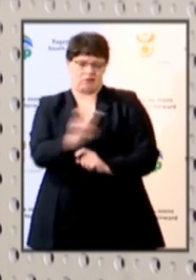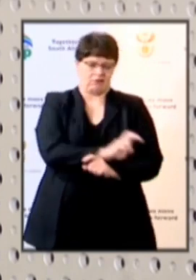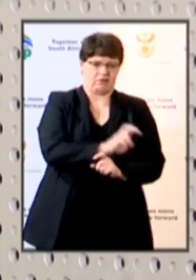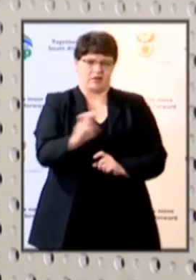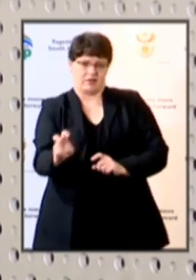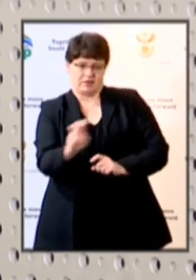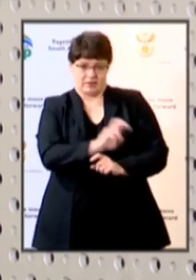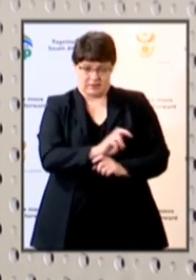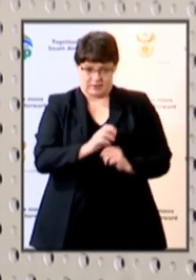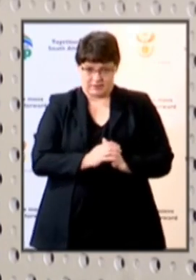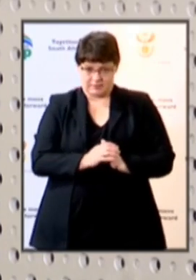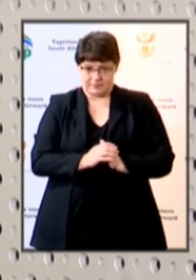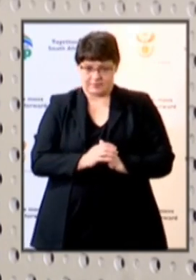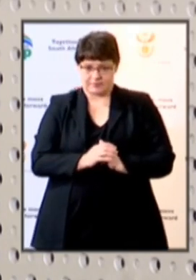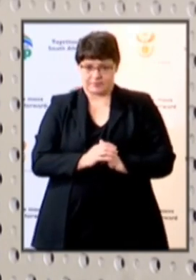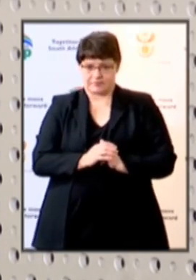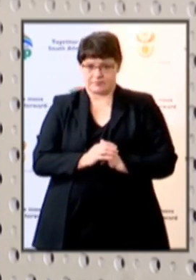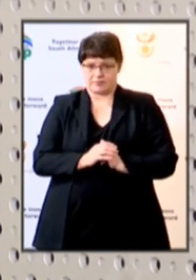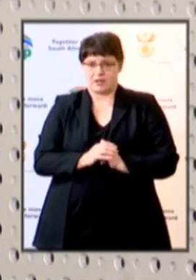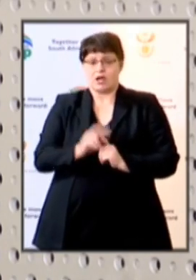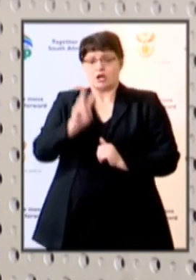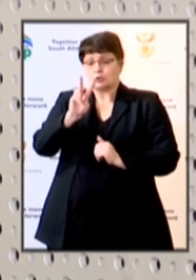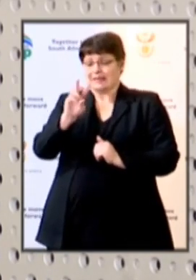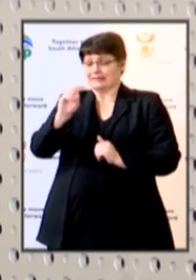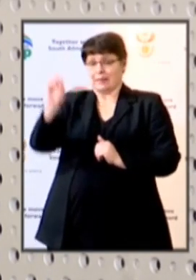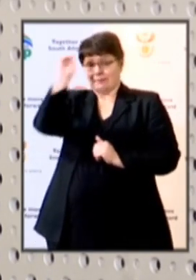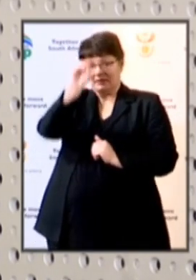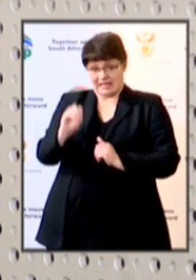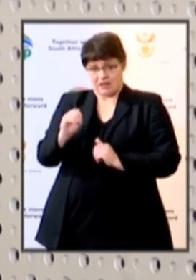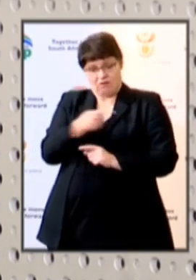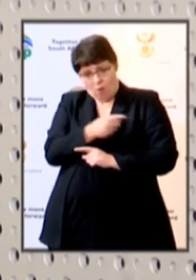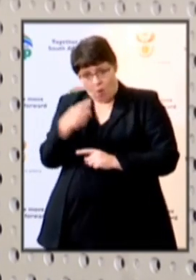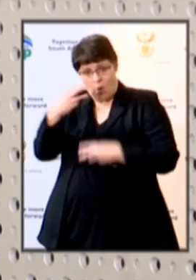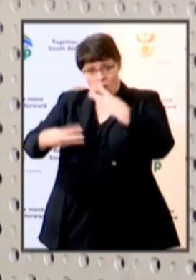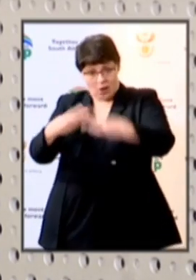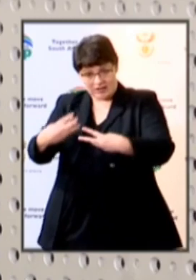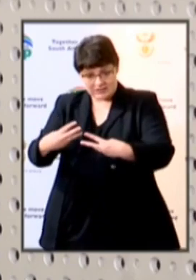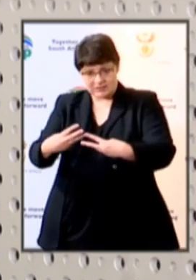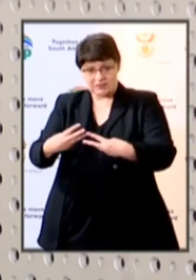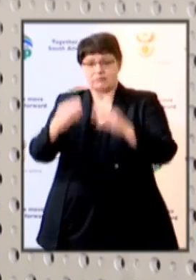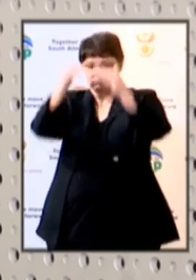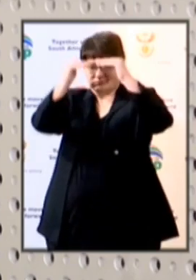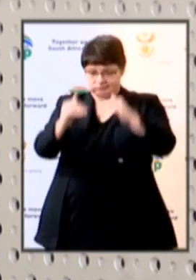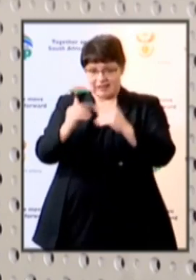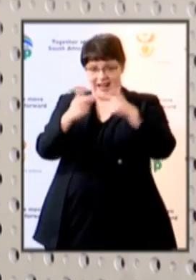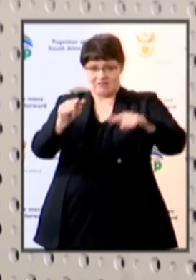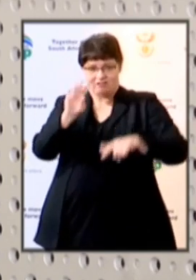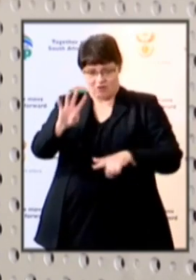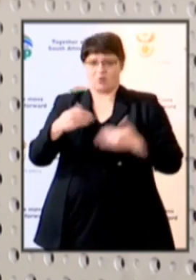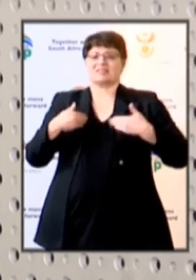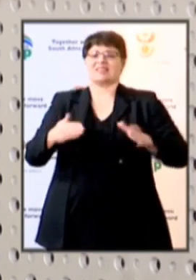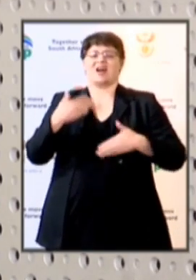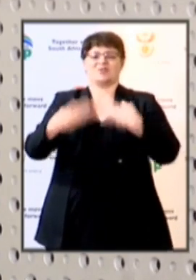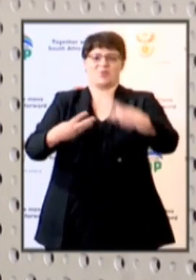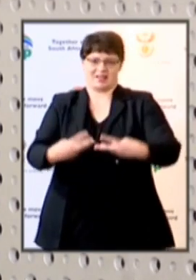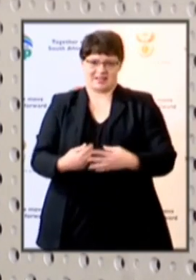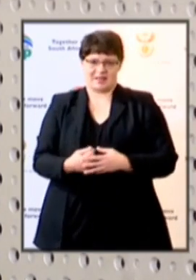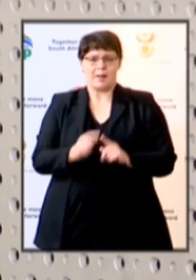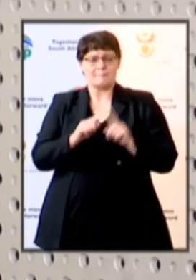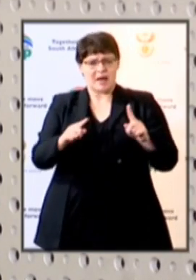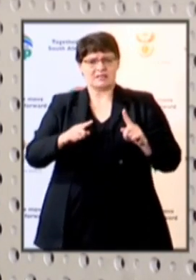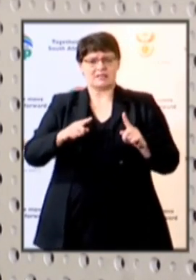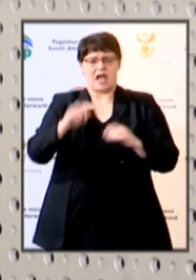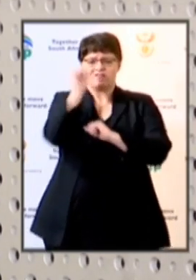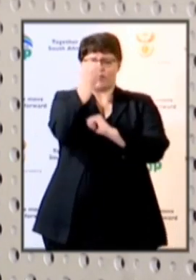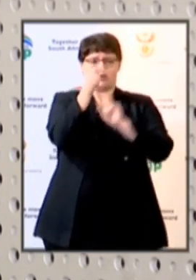all manufacturing workers will begin to restart during level 4, but some subsectors of